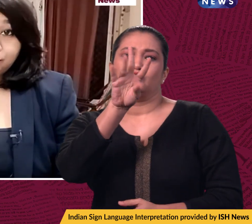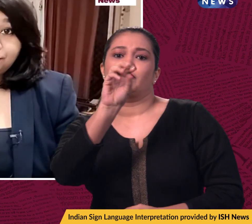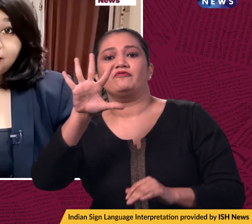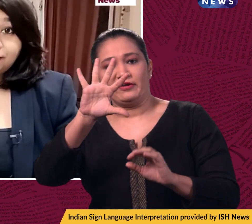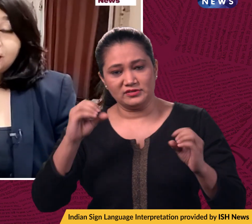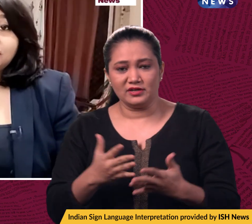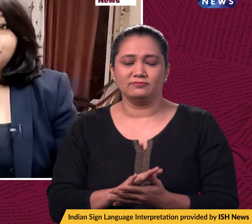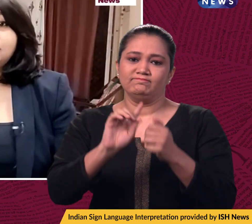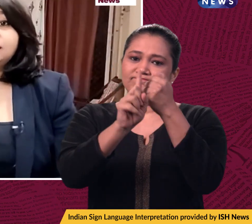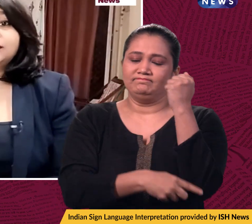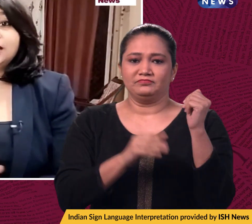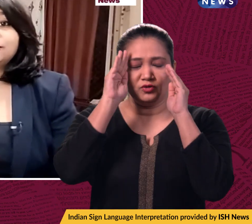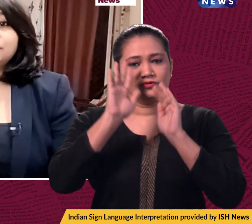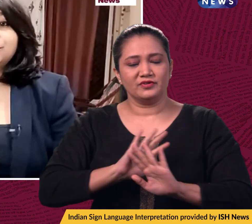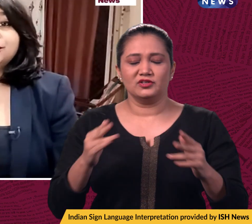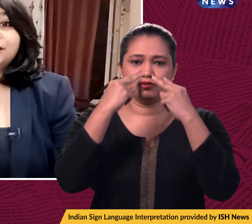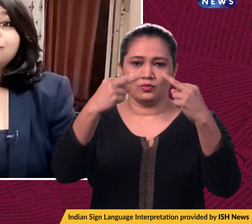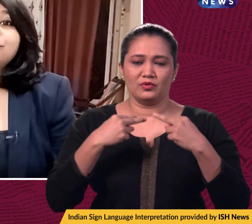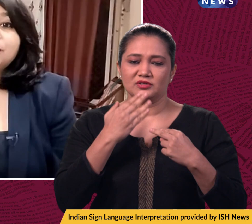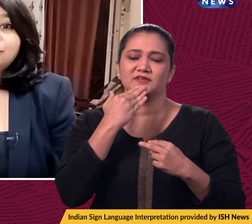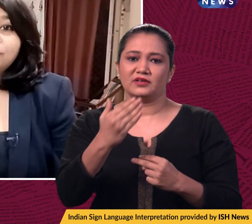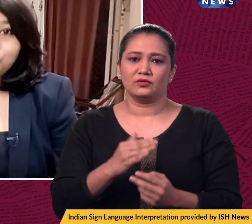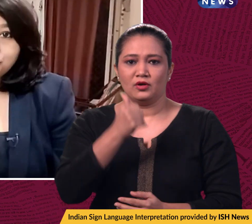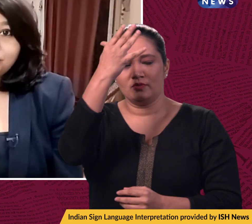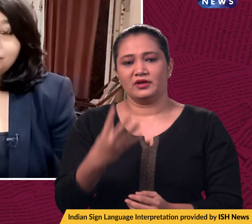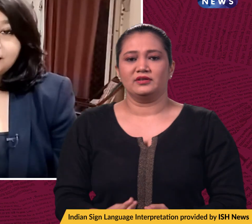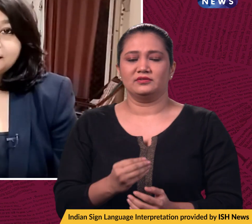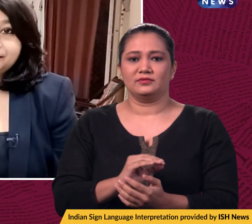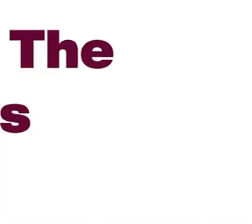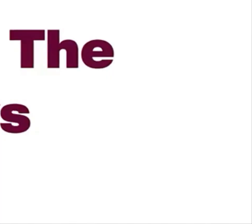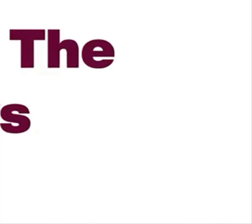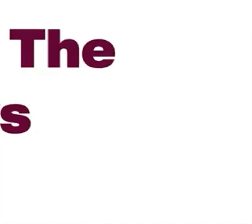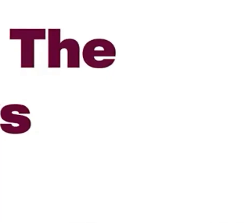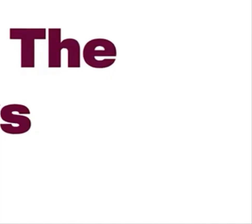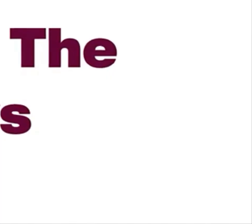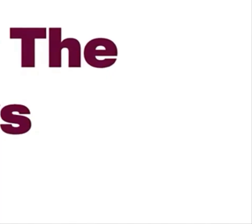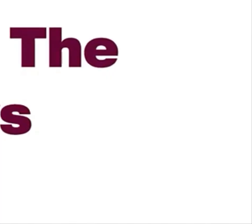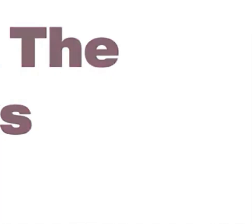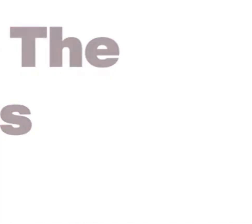in 2005. That brings us to the end of this bulletin. Thank you so much for watching. Good night.